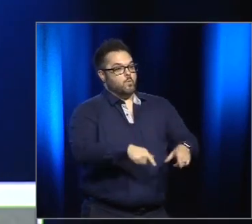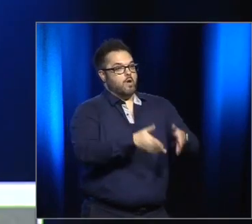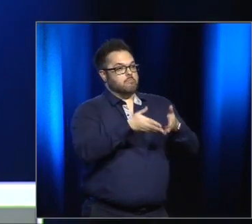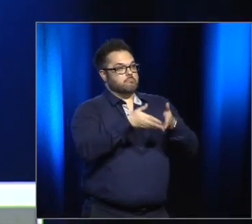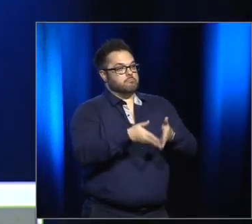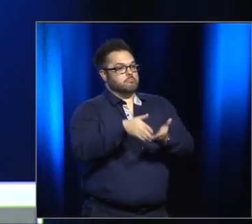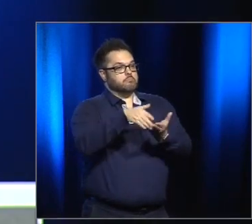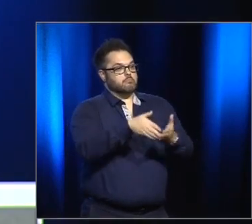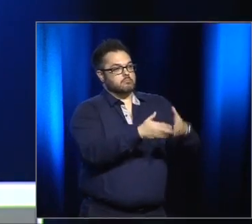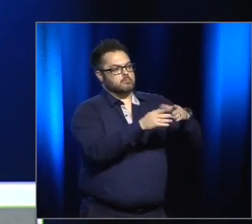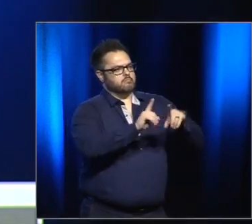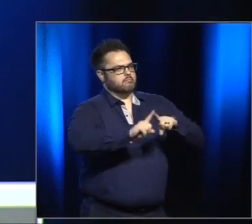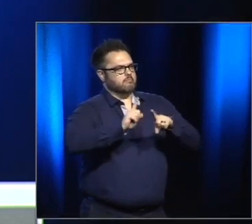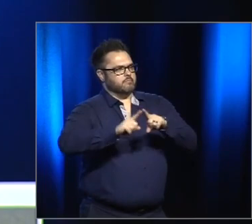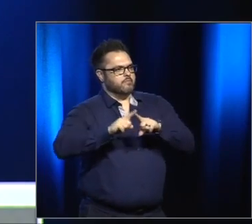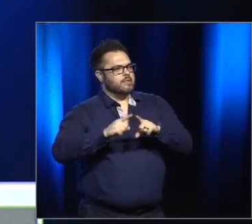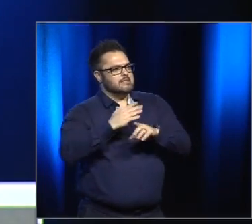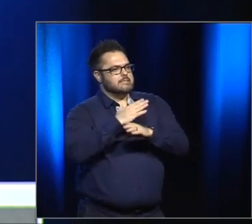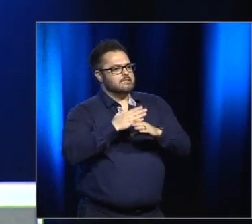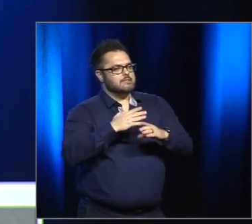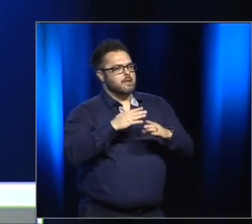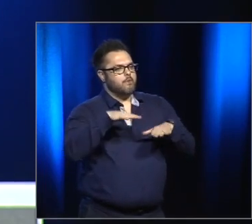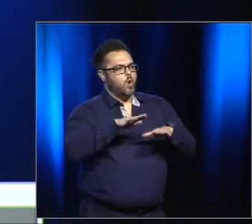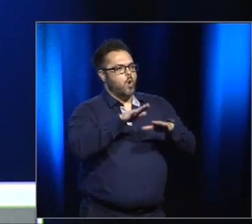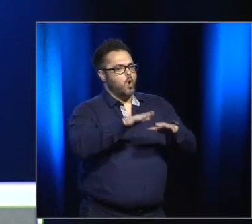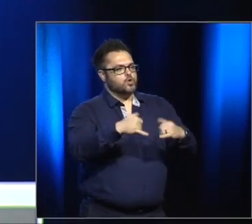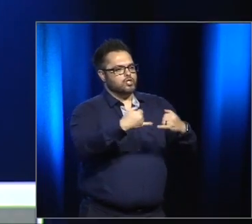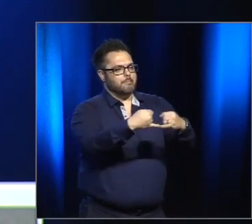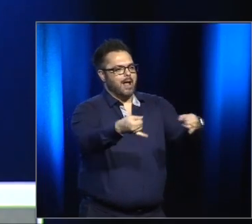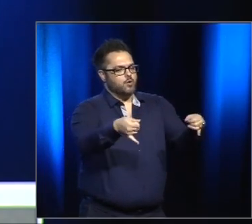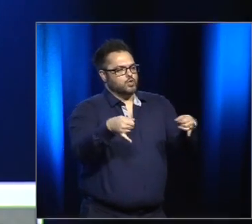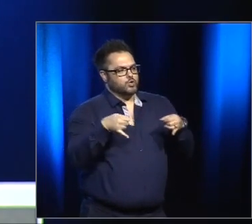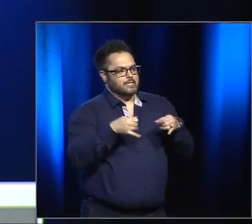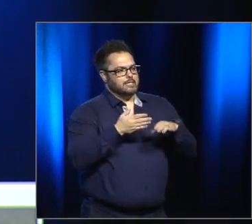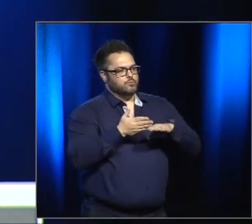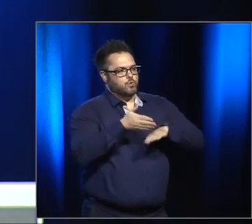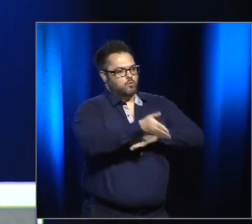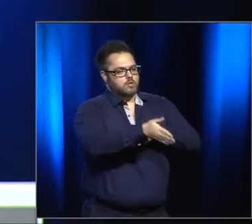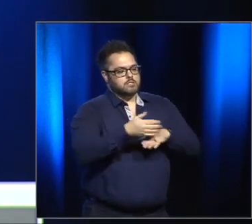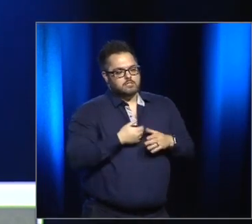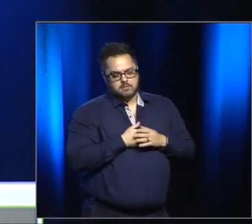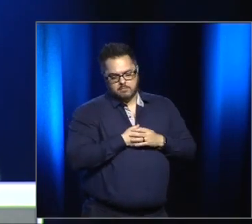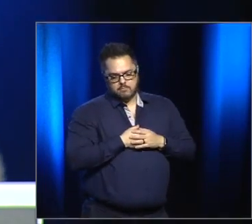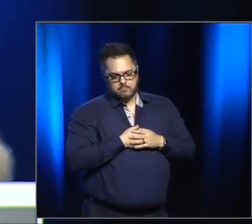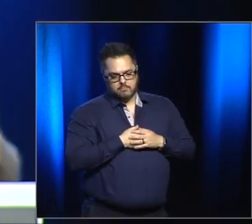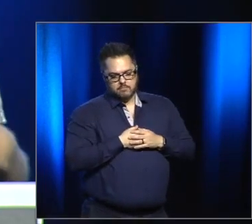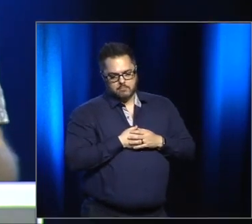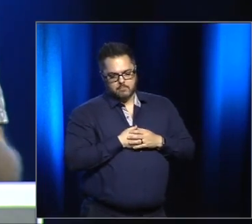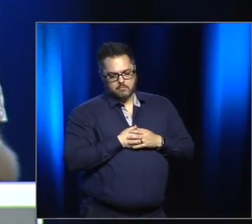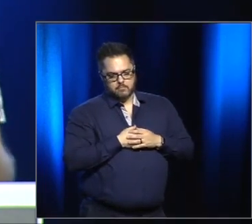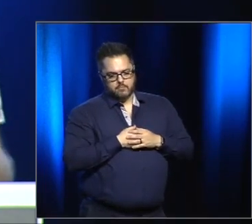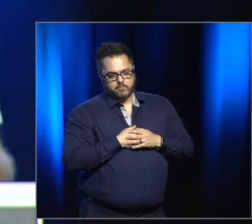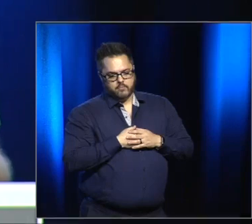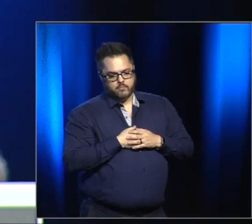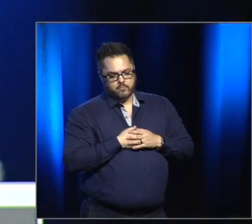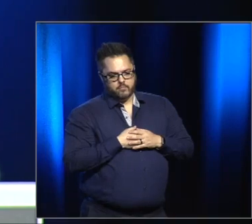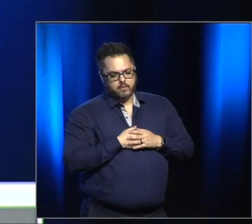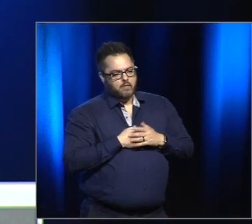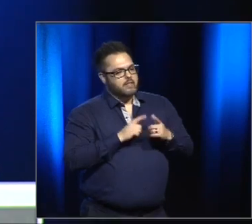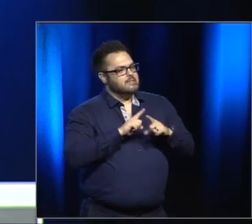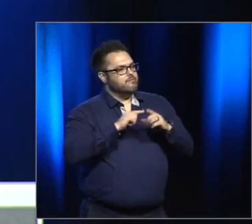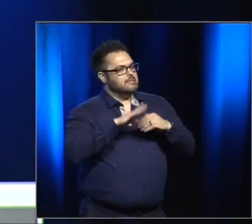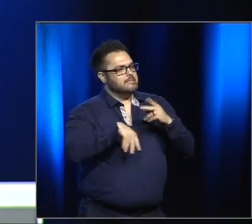quite significant oceanographic boundaries, the Antarctic Polar Front, the Antarctic Circumpolar Current, both of which act to